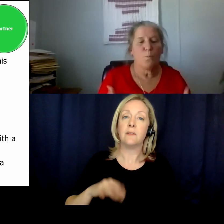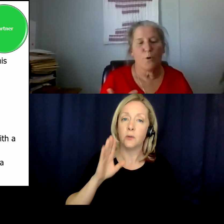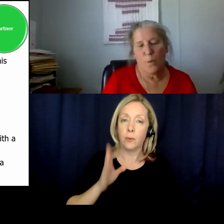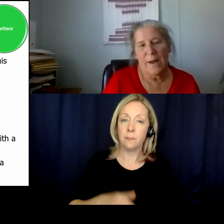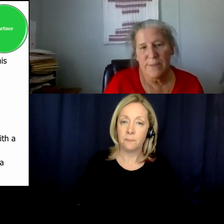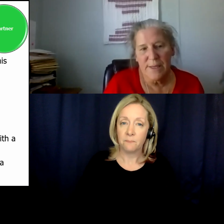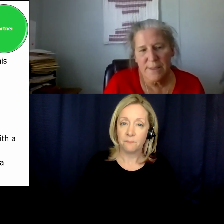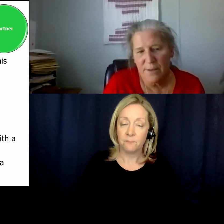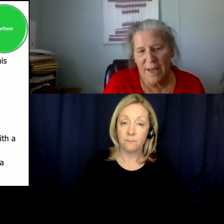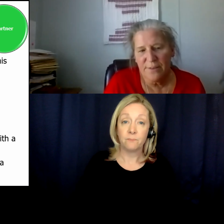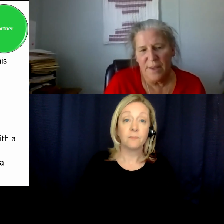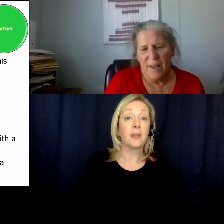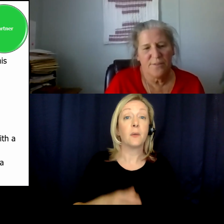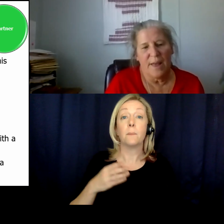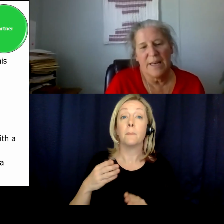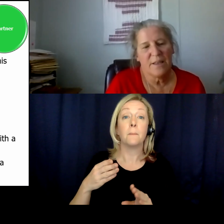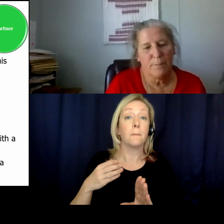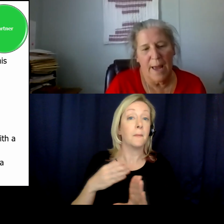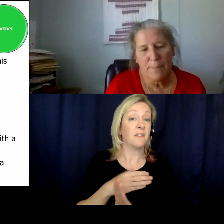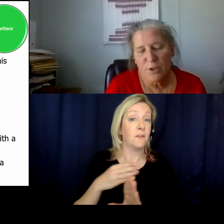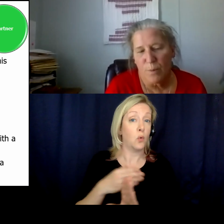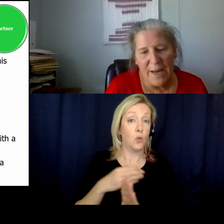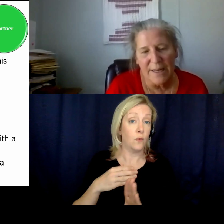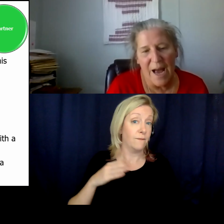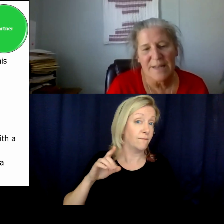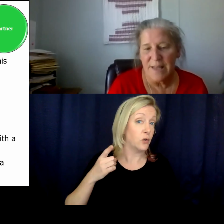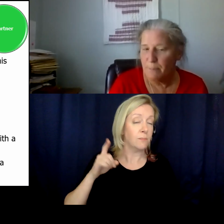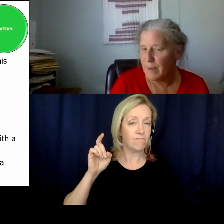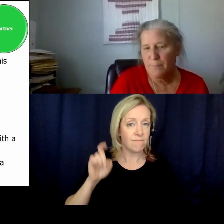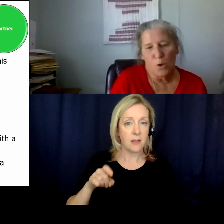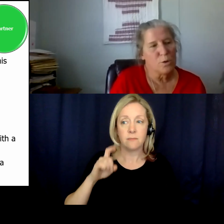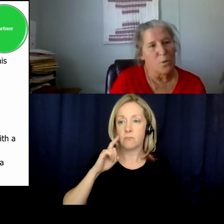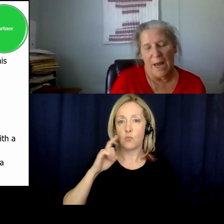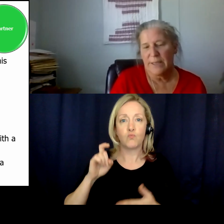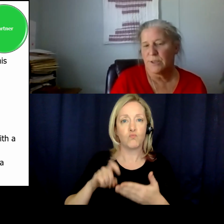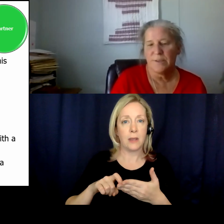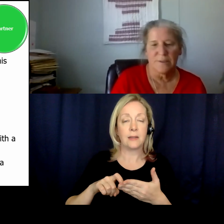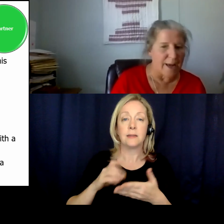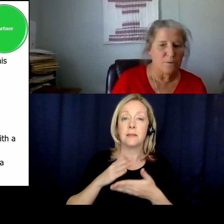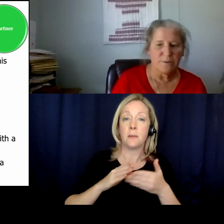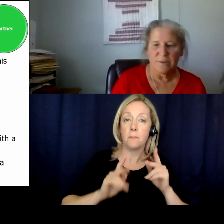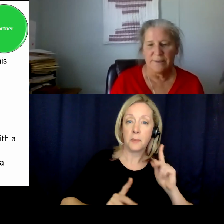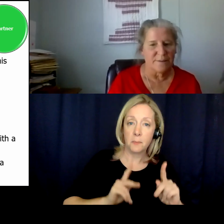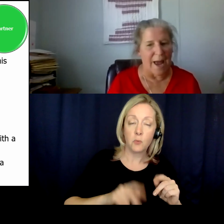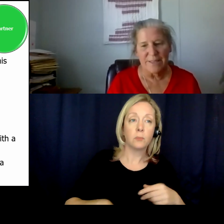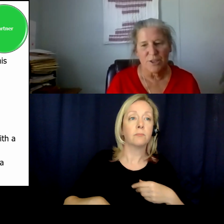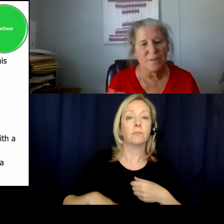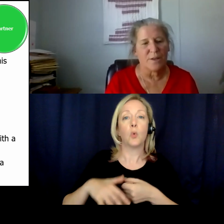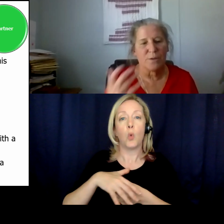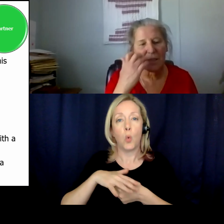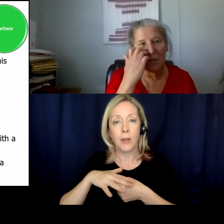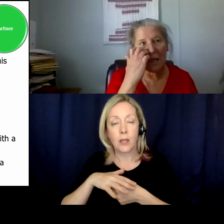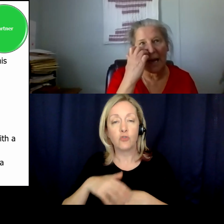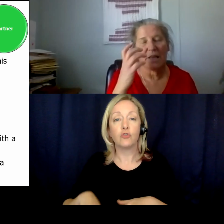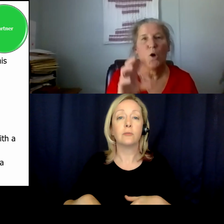So prerequisites to this is they need to be able to recognize some people, locations, sounds, scents, actions